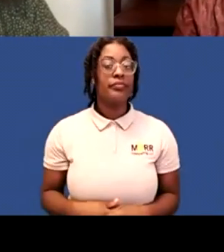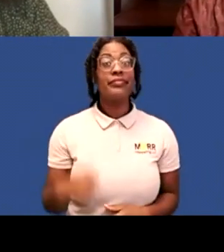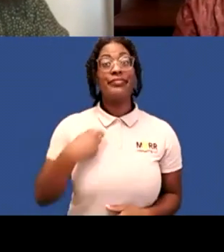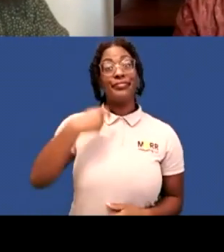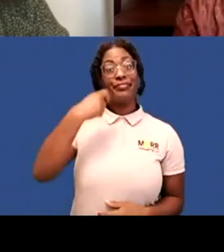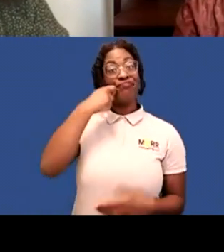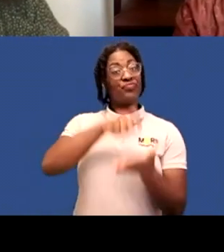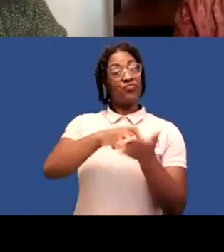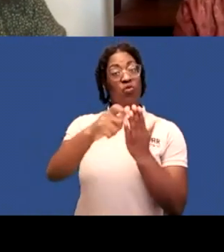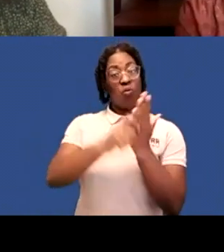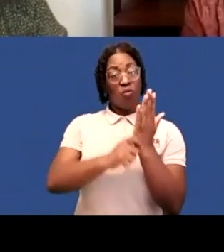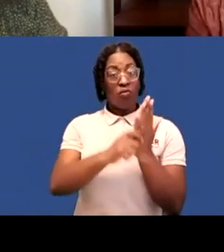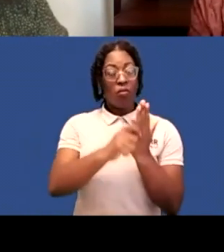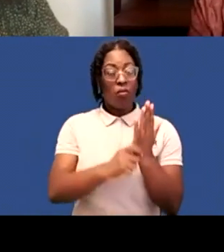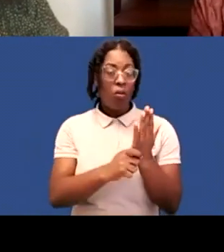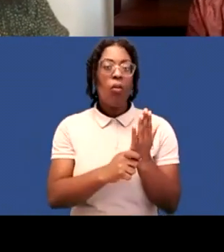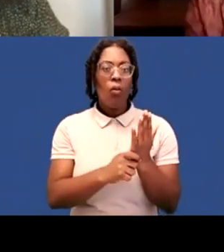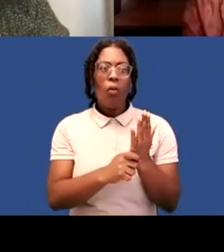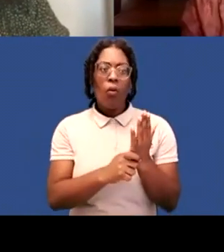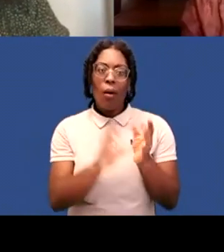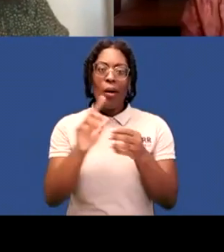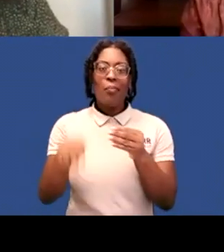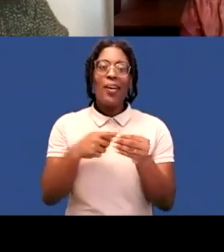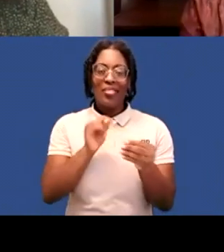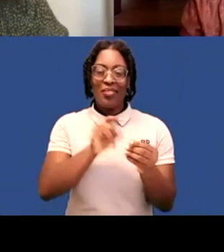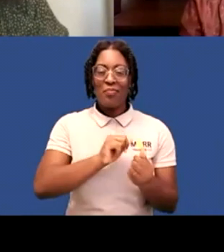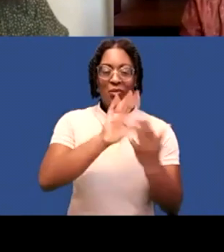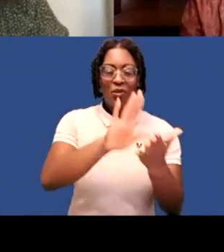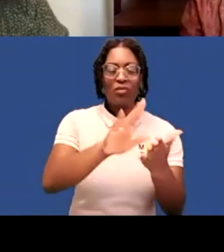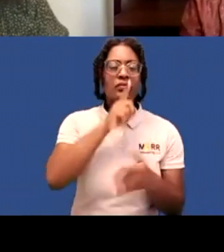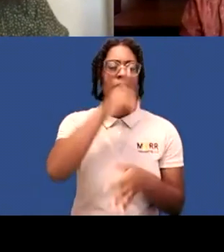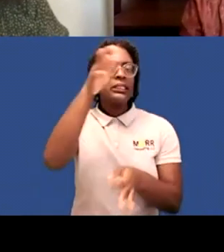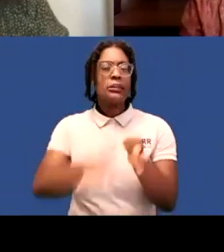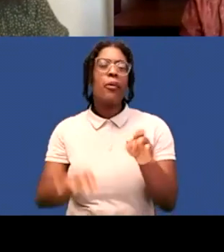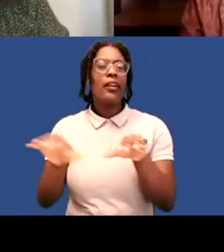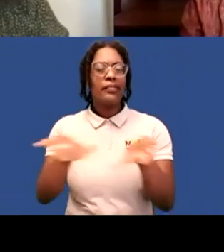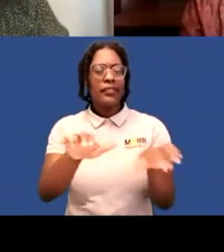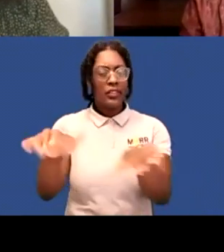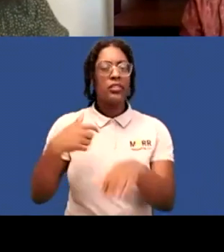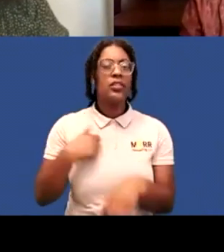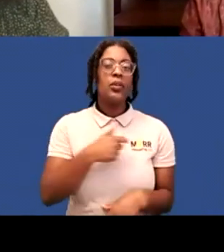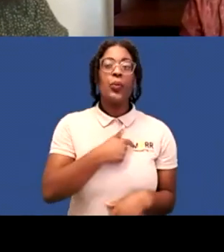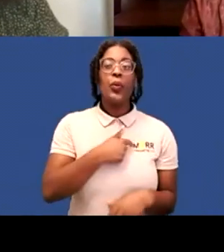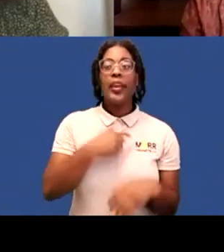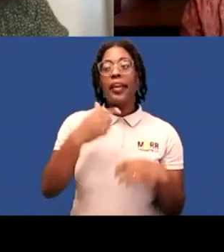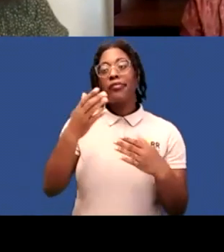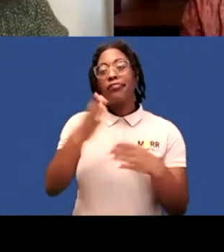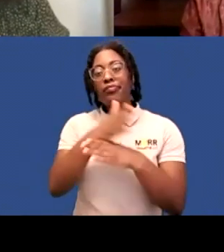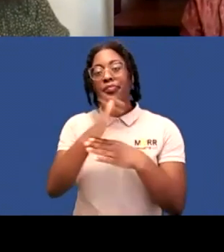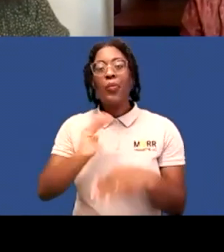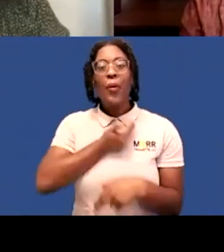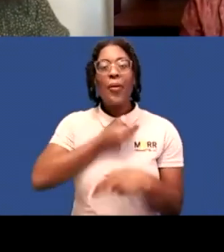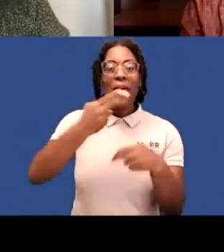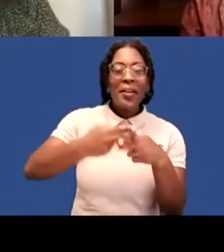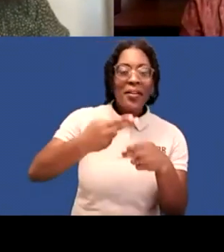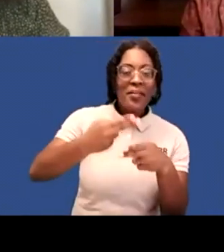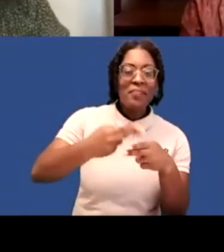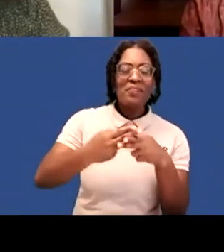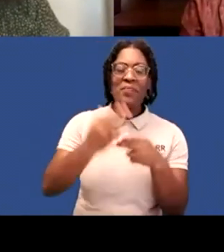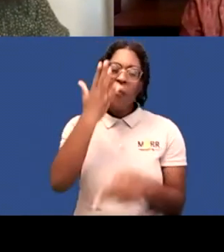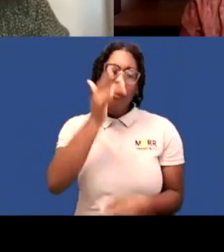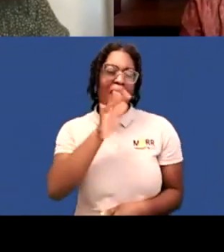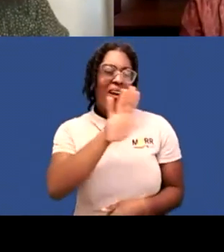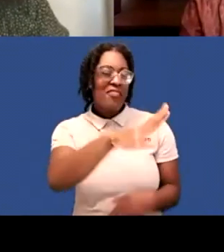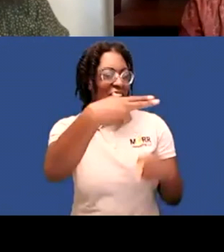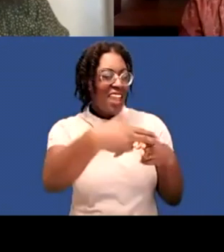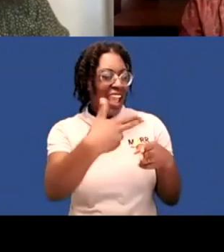simple activity that we do where we learn about our names and where our name stories and where they come from. And we do name art. And